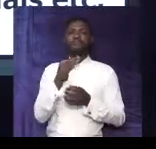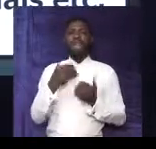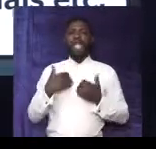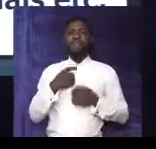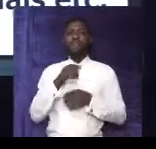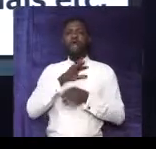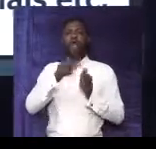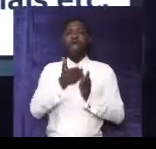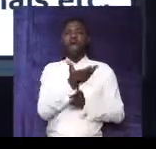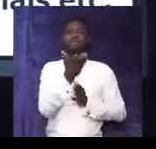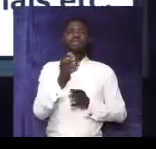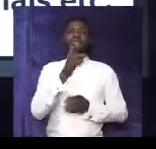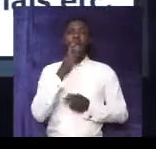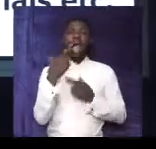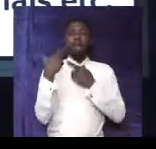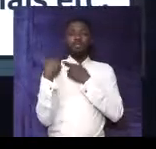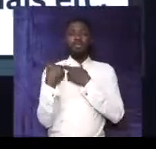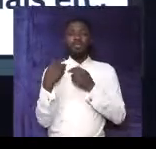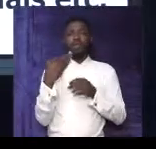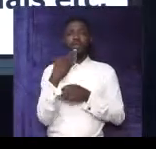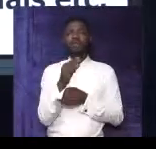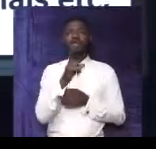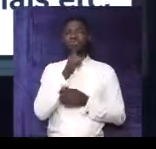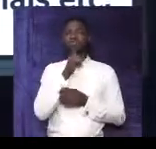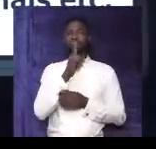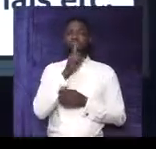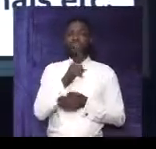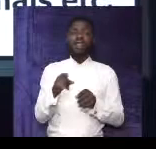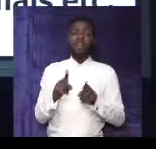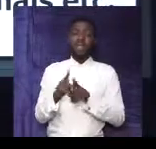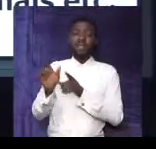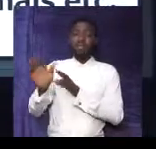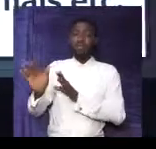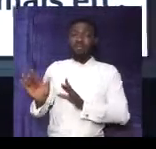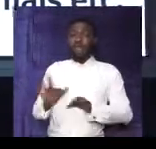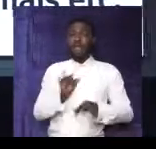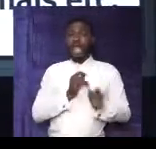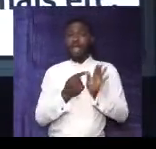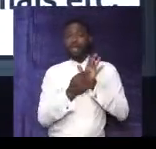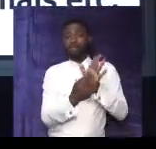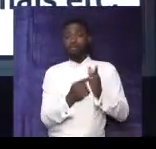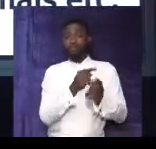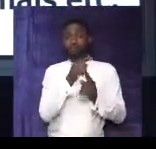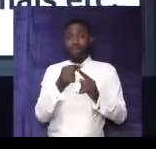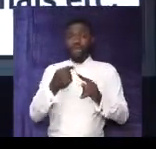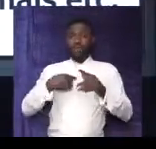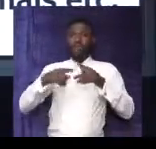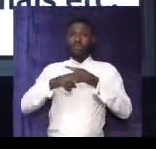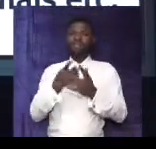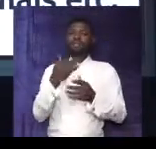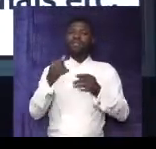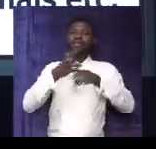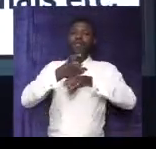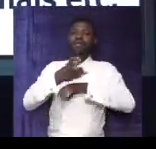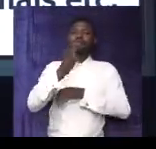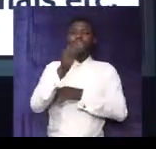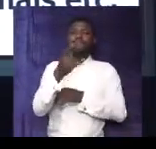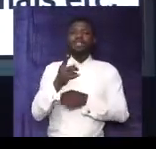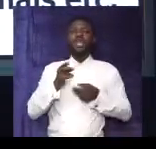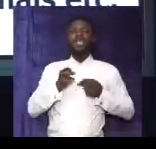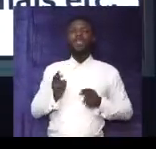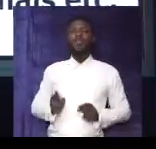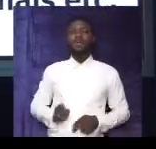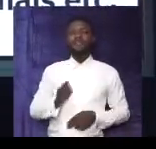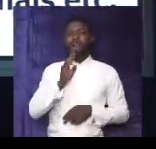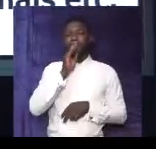All these are responsible for artificial disaster, like the flood I showed you when we started. They are caused